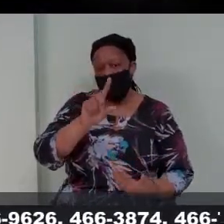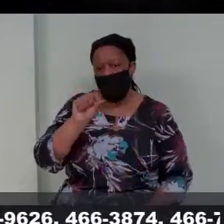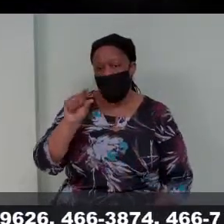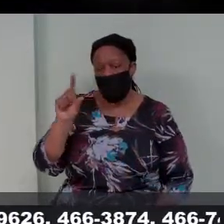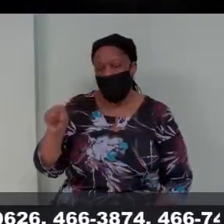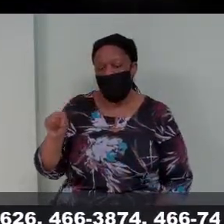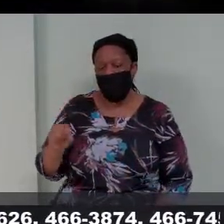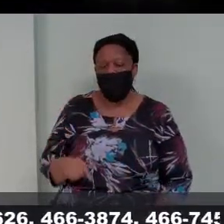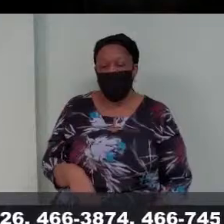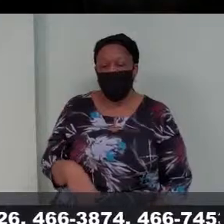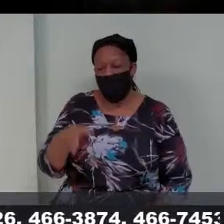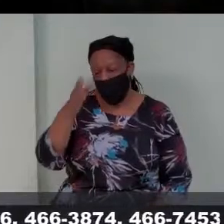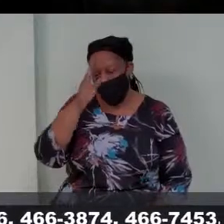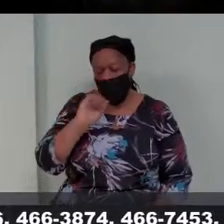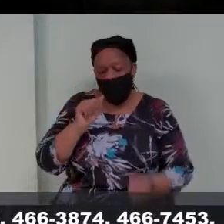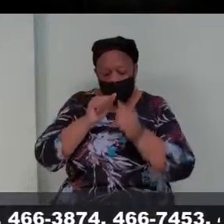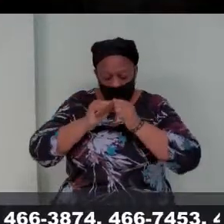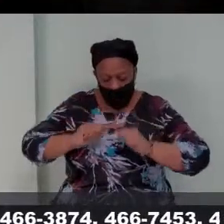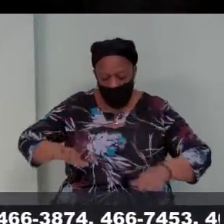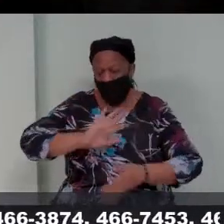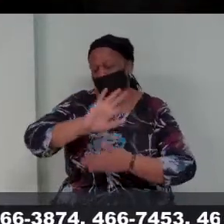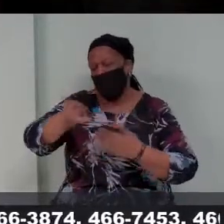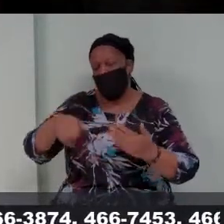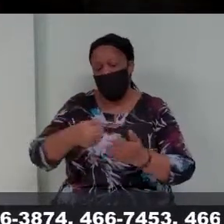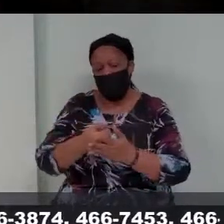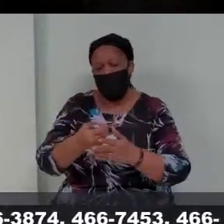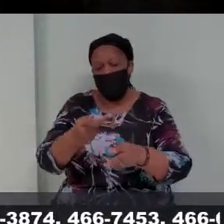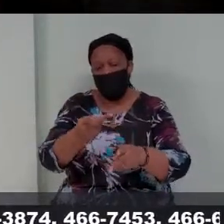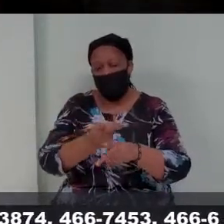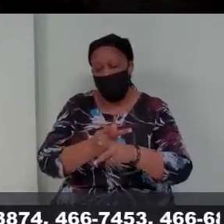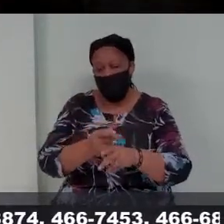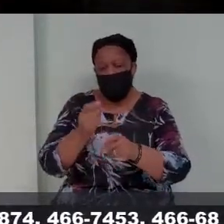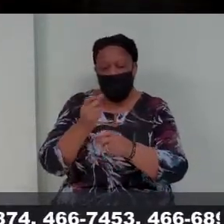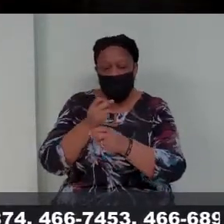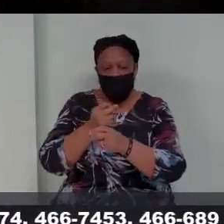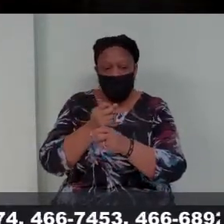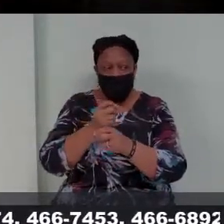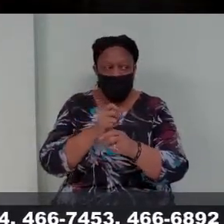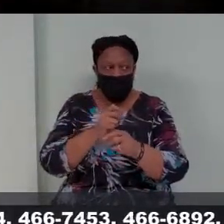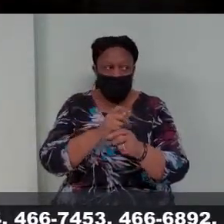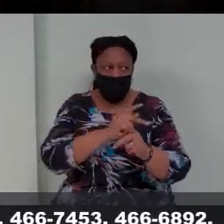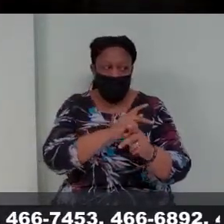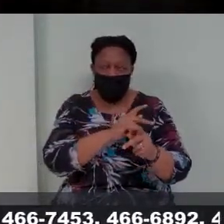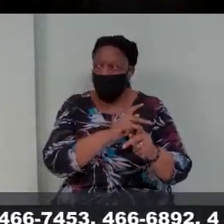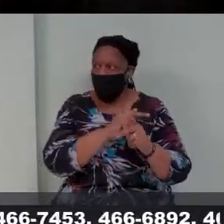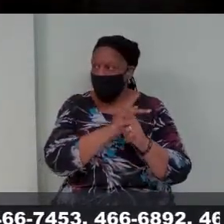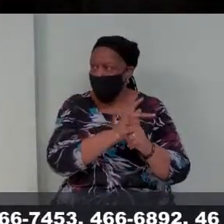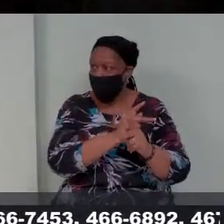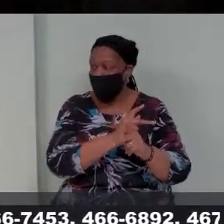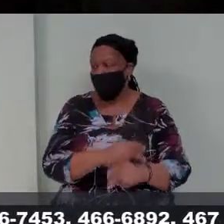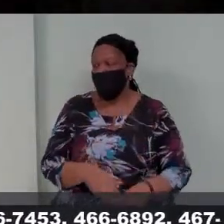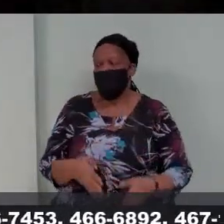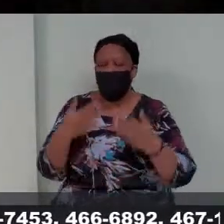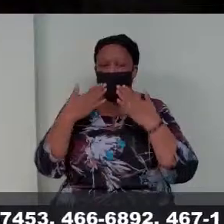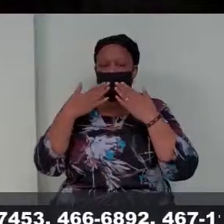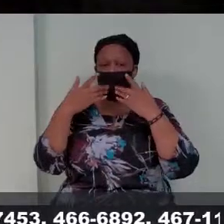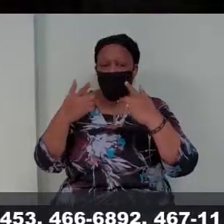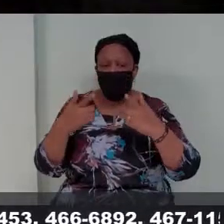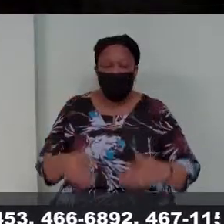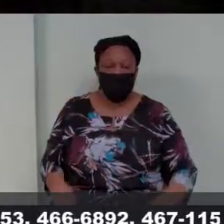God bless you all and keep you safe. I thank you. Mr. Williams.